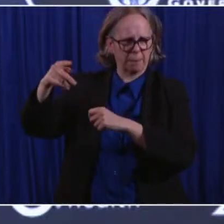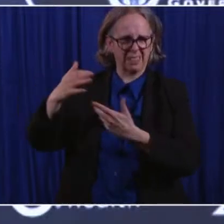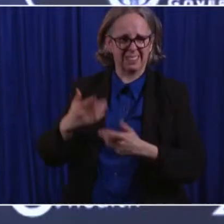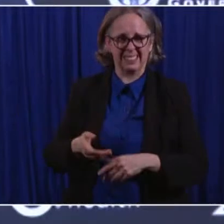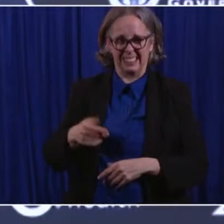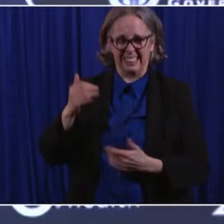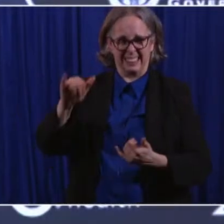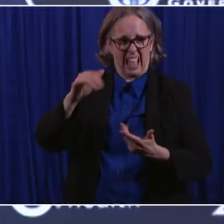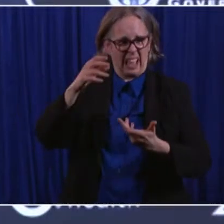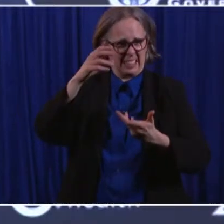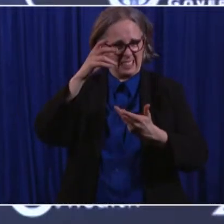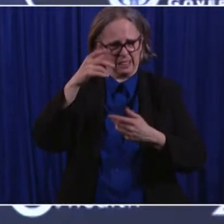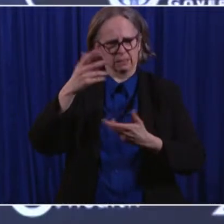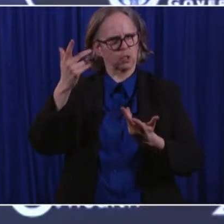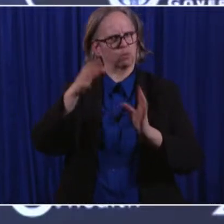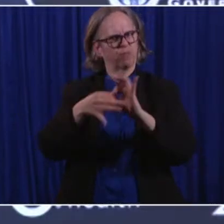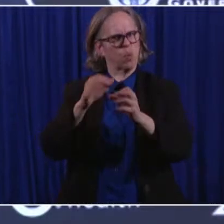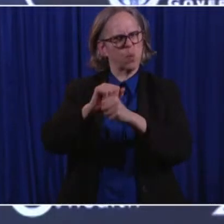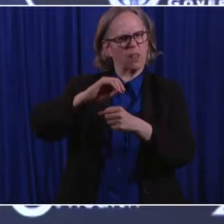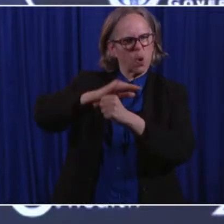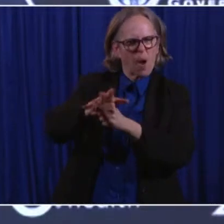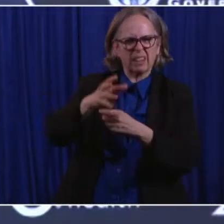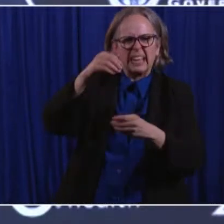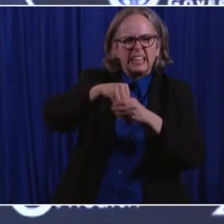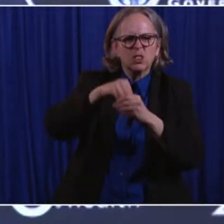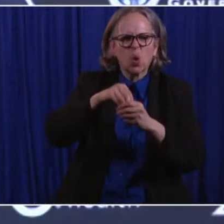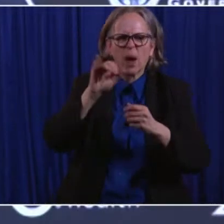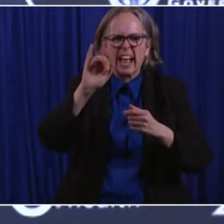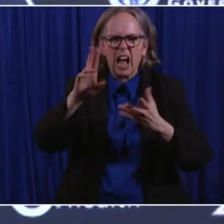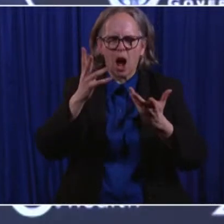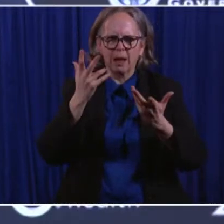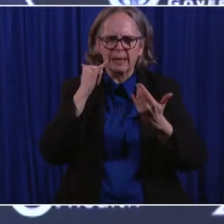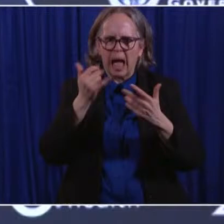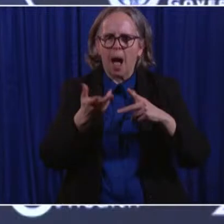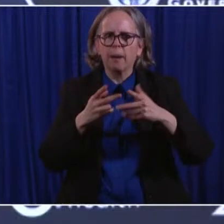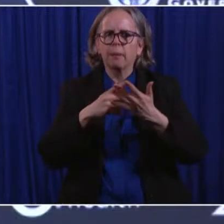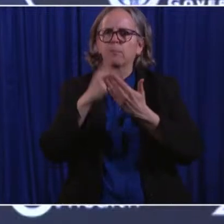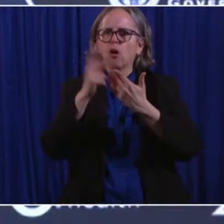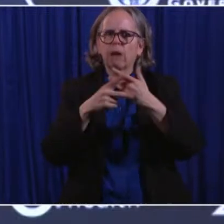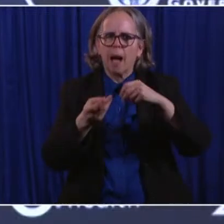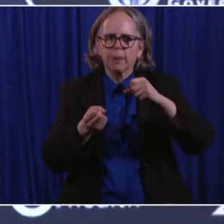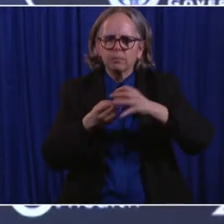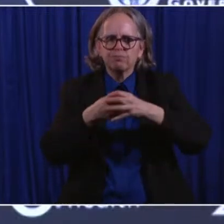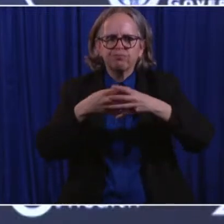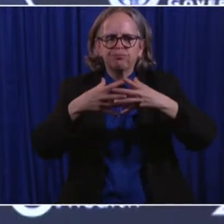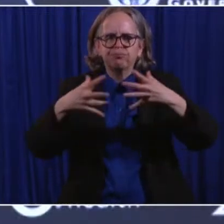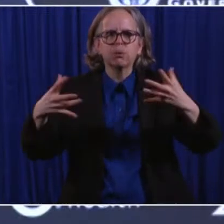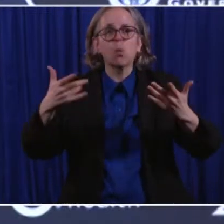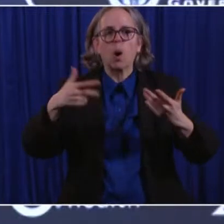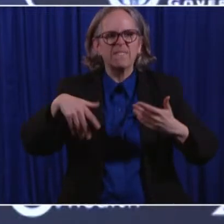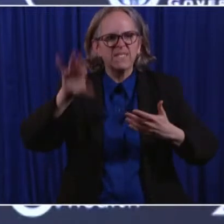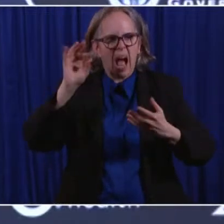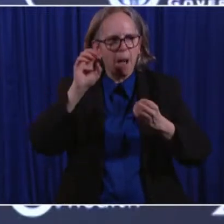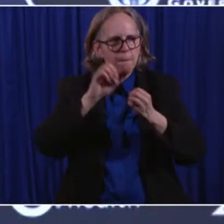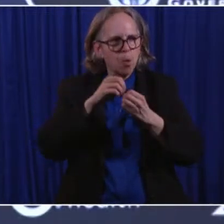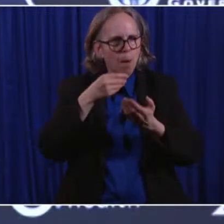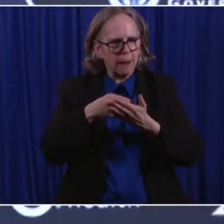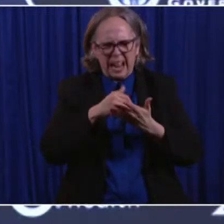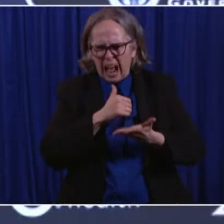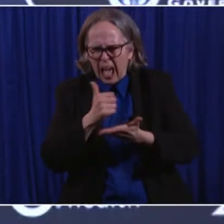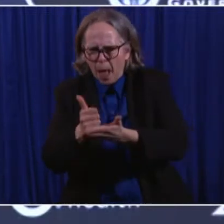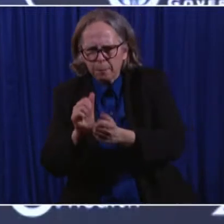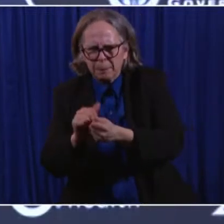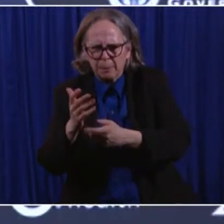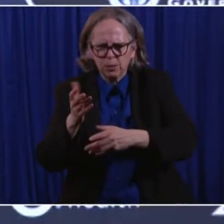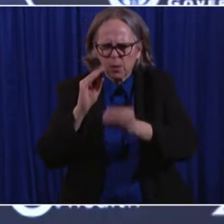money to go to facilities to help them upgrade. This program provides reimbursements to eligible applicants to